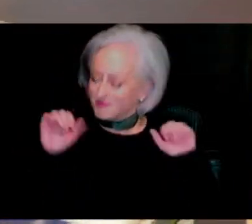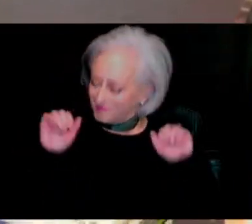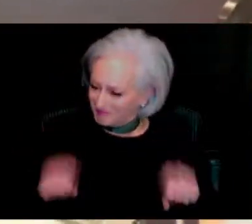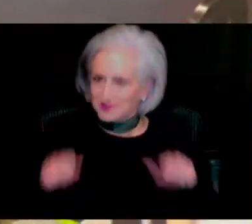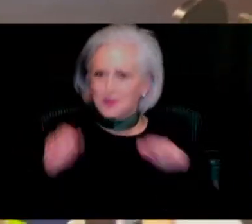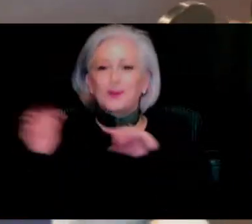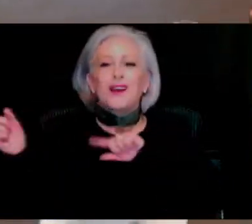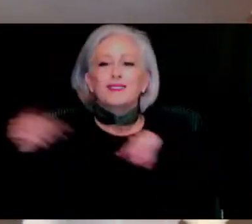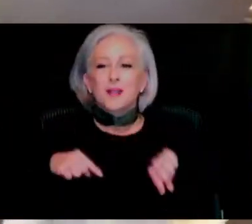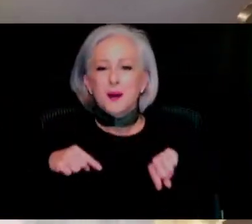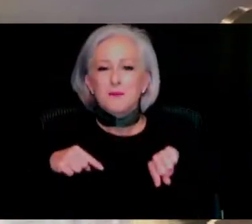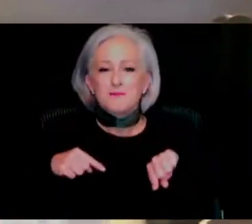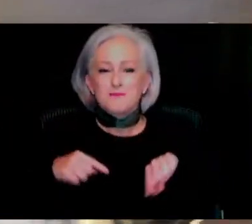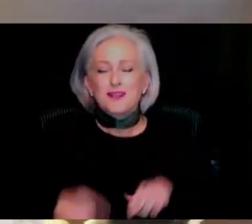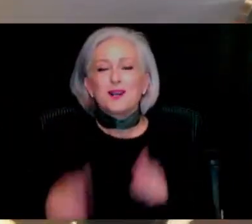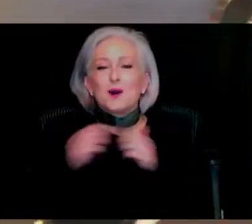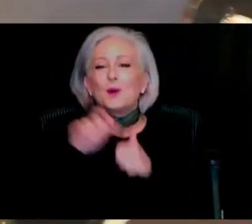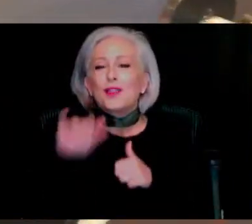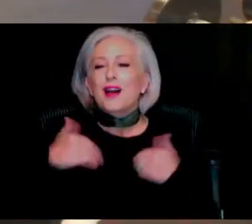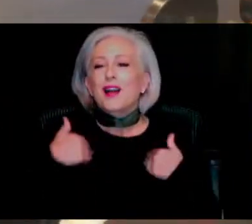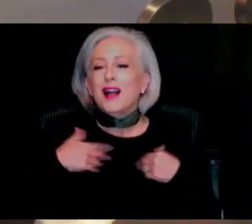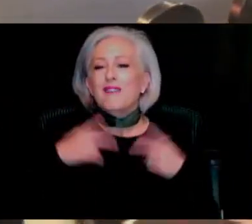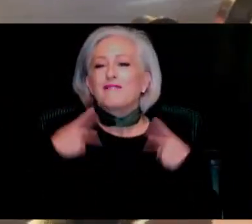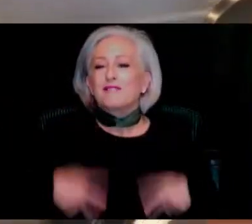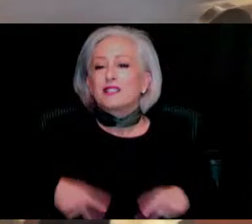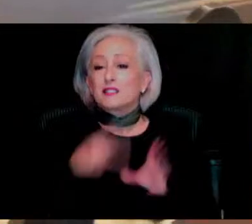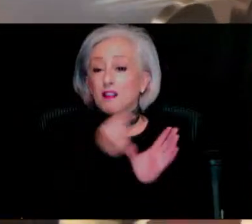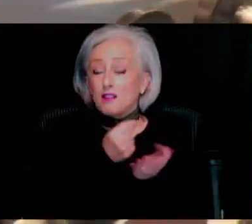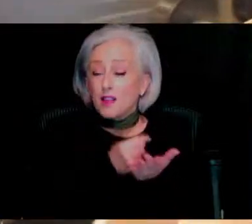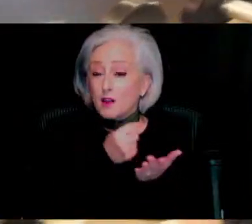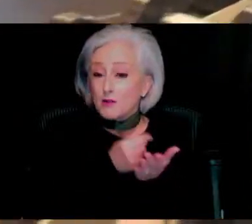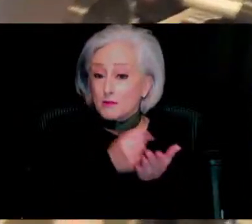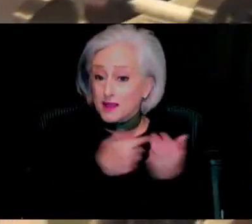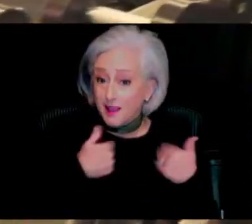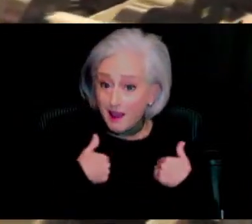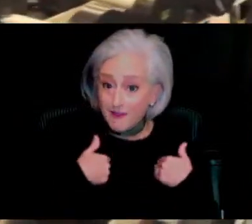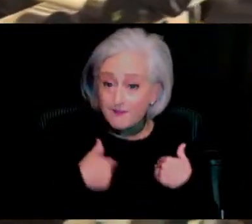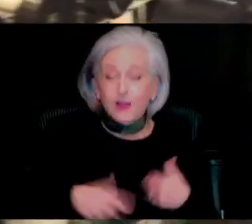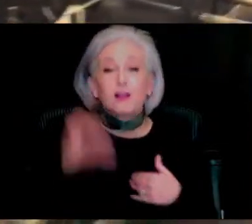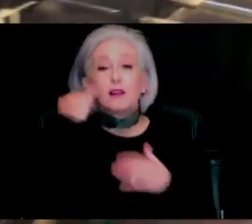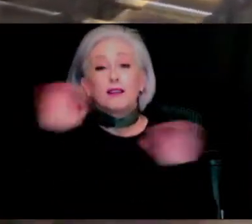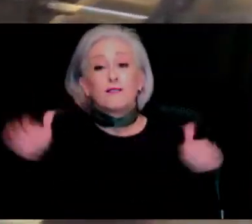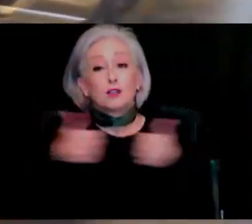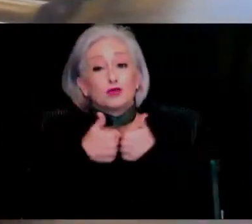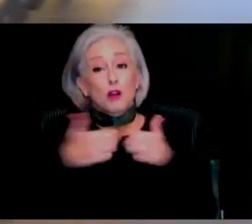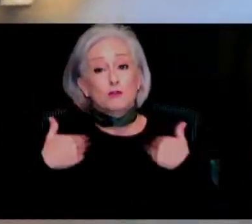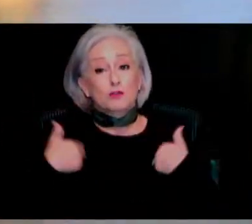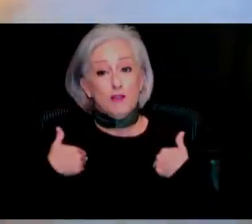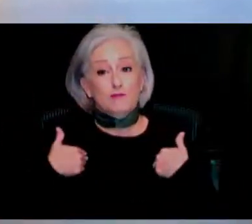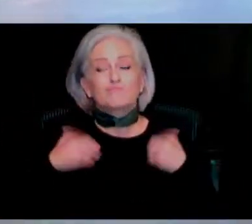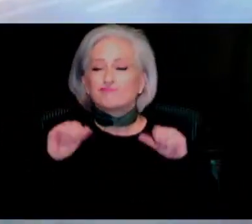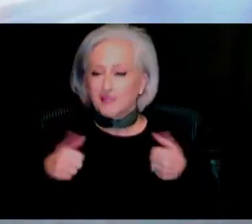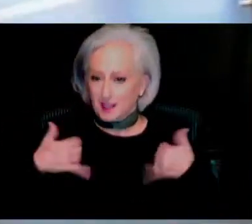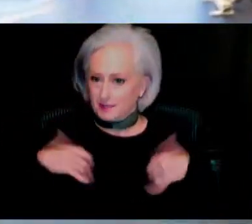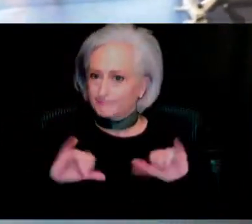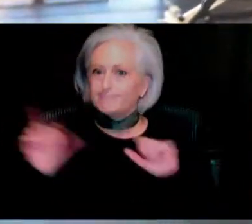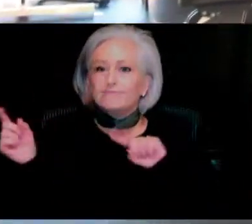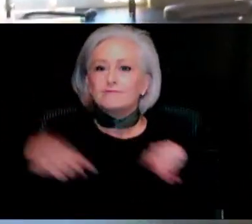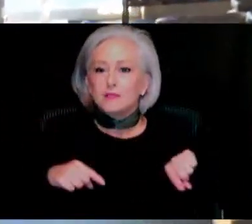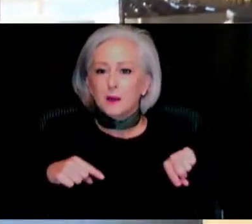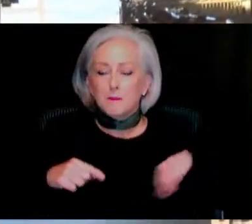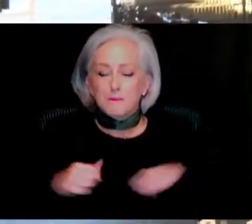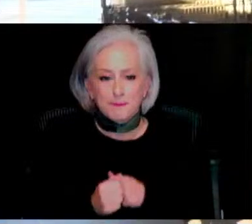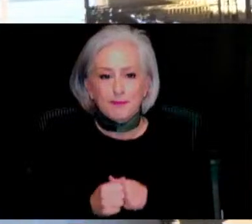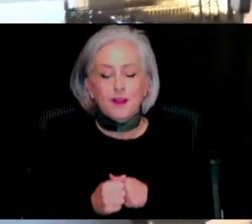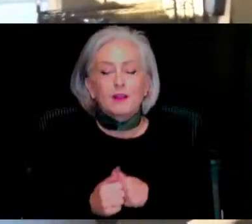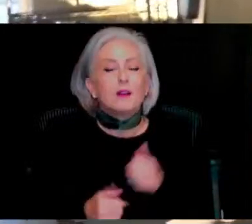even with that, we have physical therapy going on so that even if that's a challenge for you, you still have a place to be. But for the most part, even